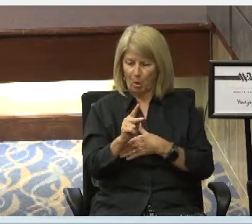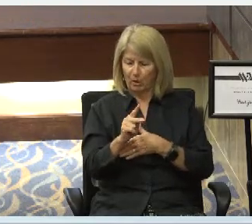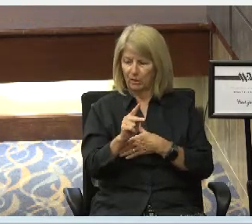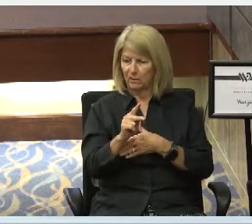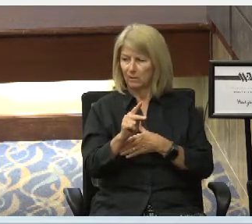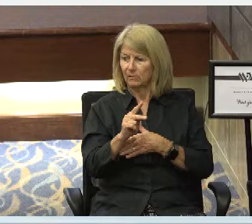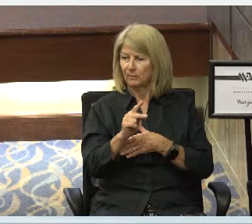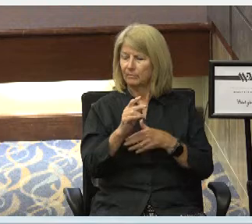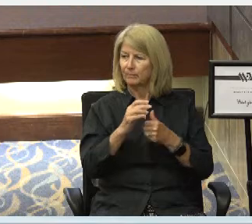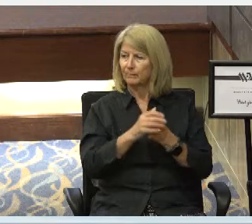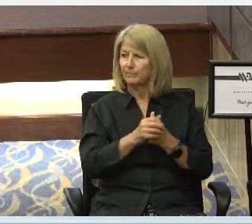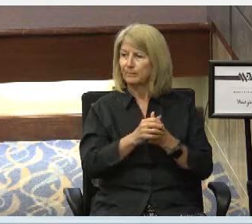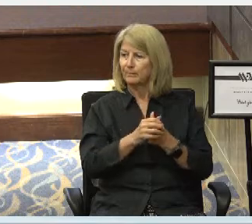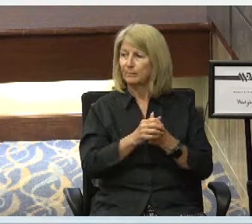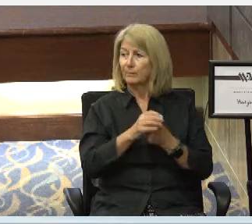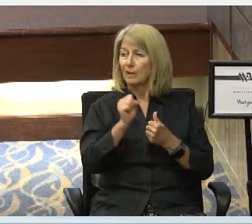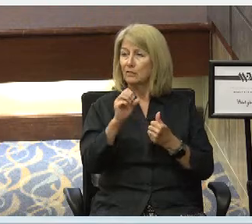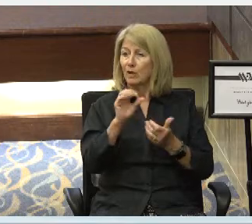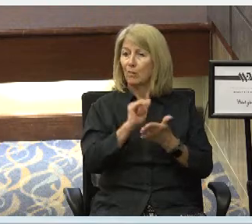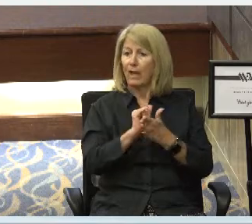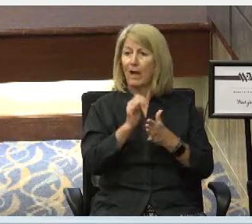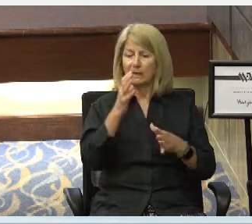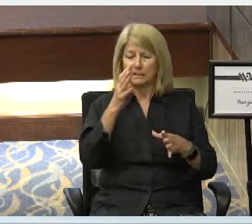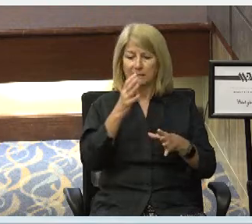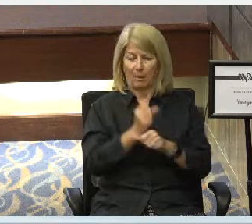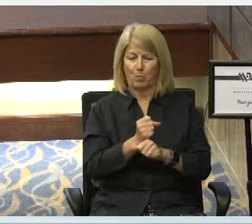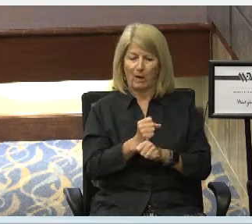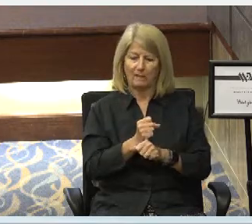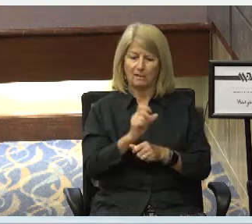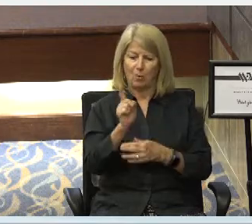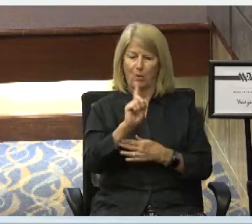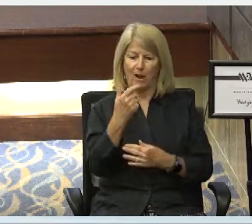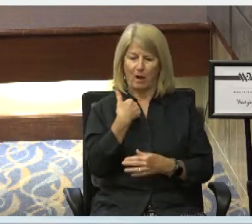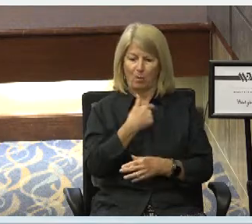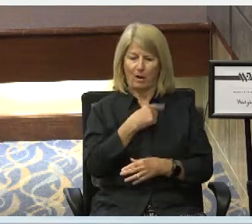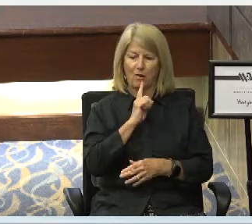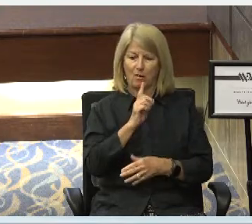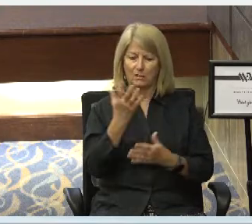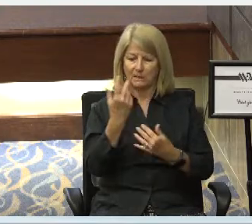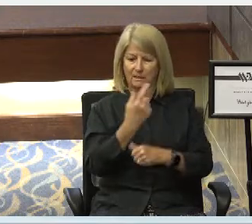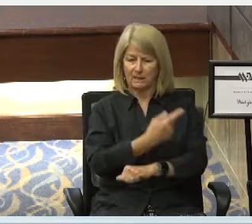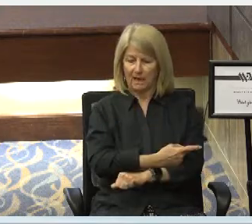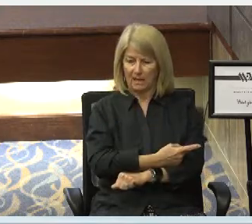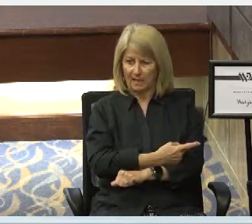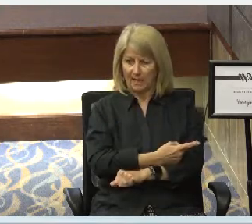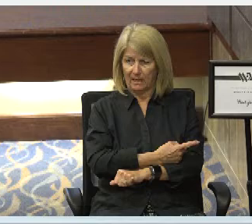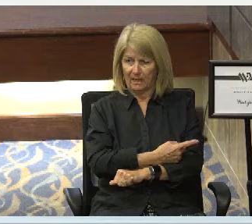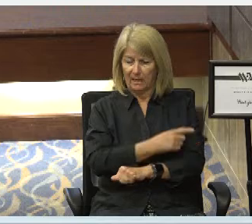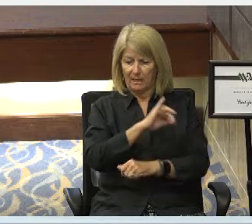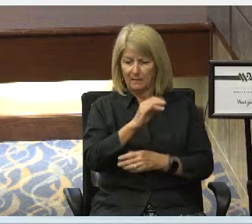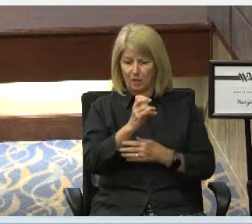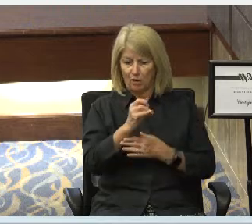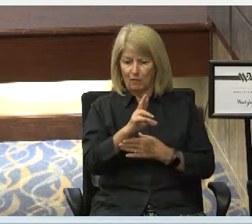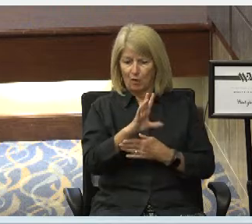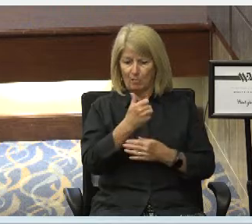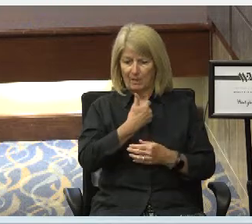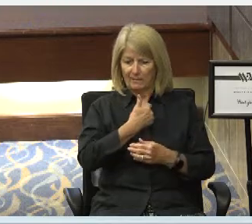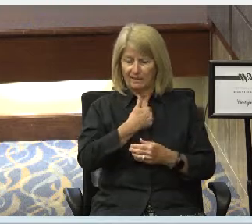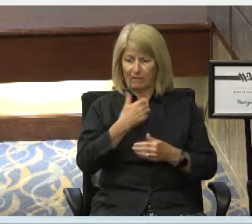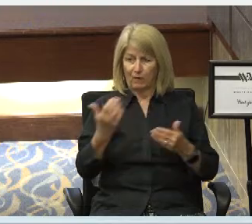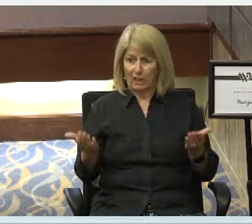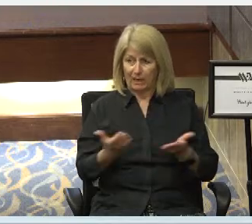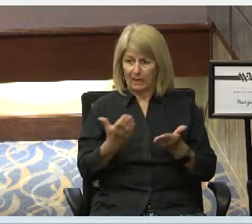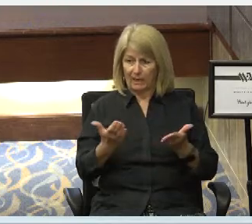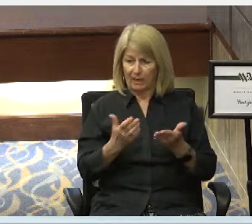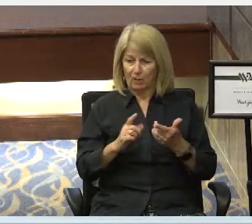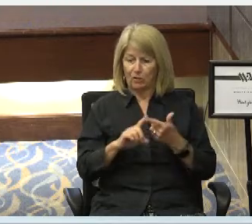plans. So that summarizes where we are today. Jennifer and I are here to